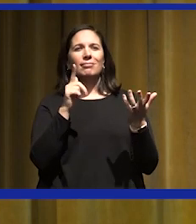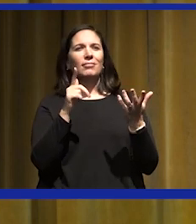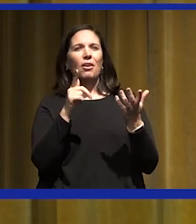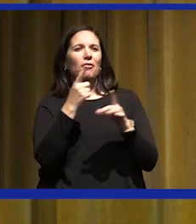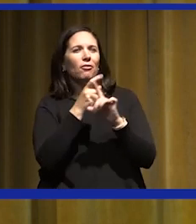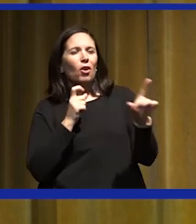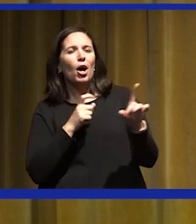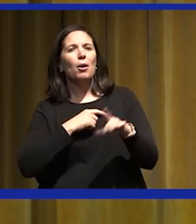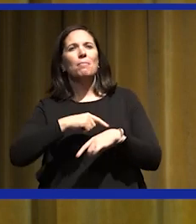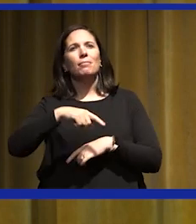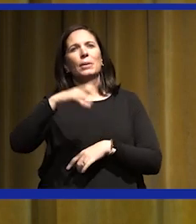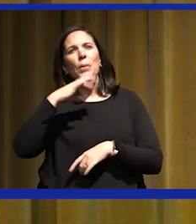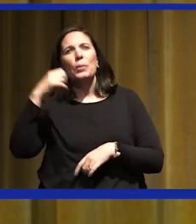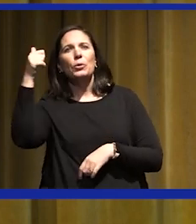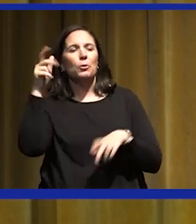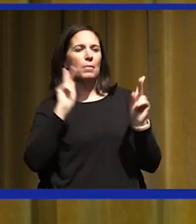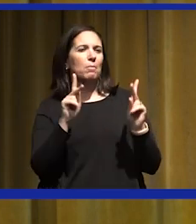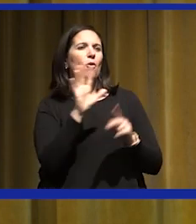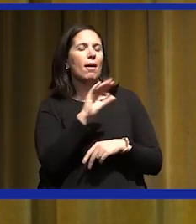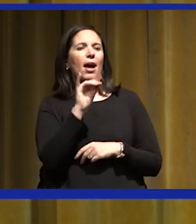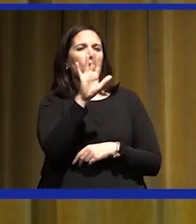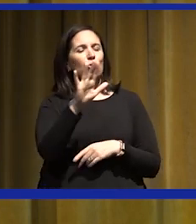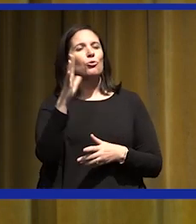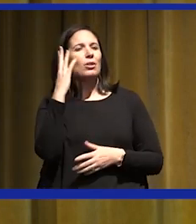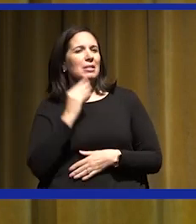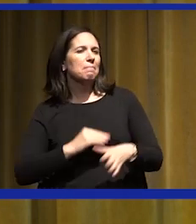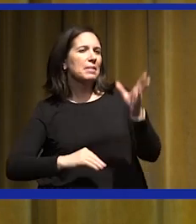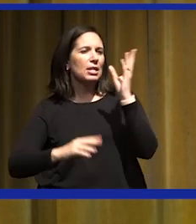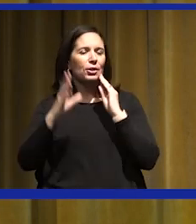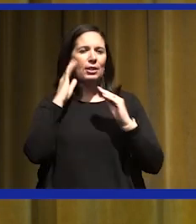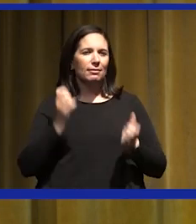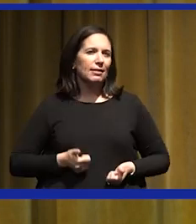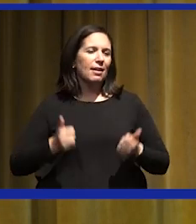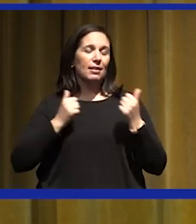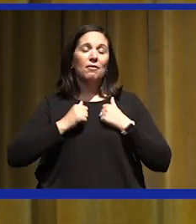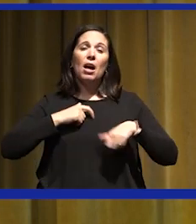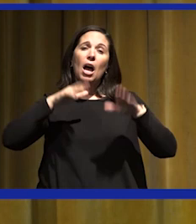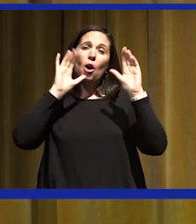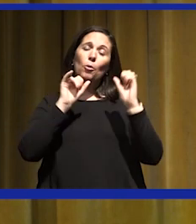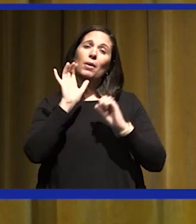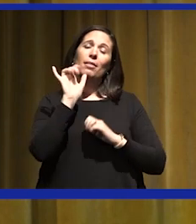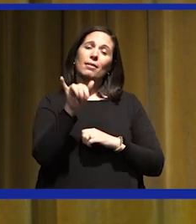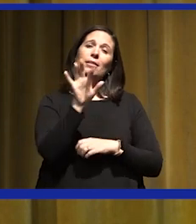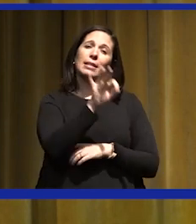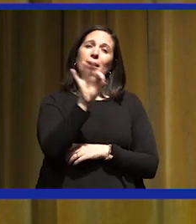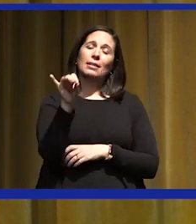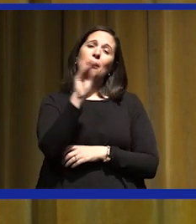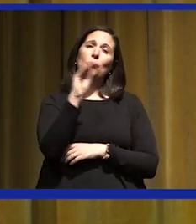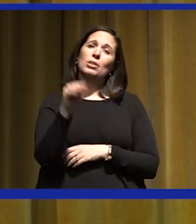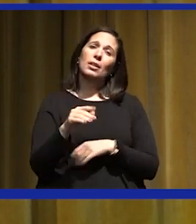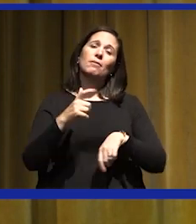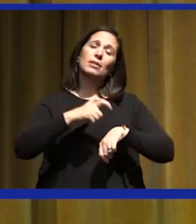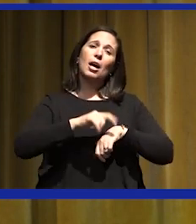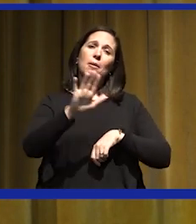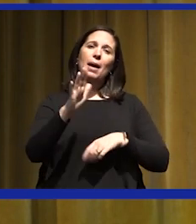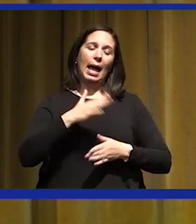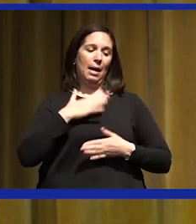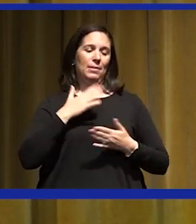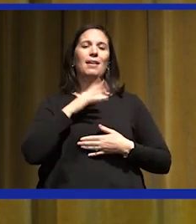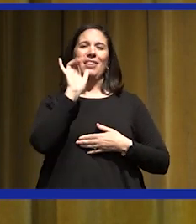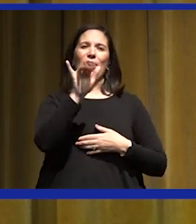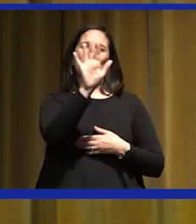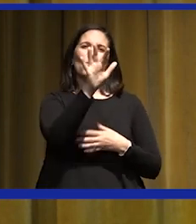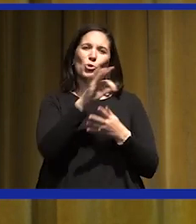your elders and from your life experiences. I hope you realize that 99% of the time, happiness is a choice.